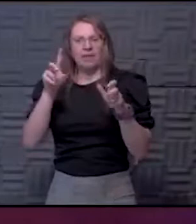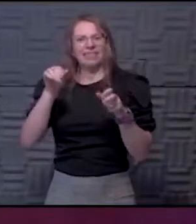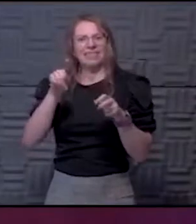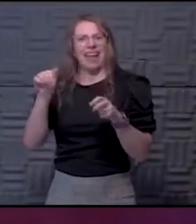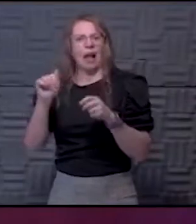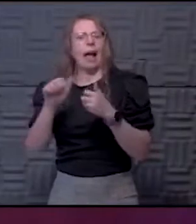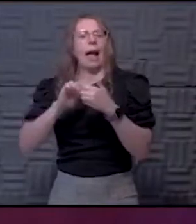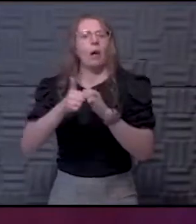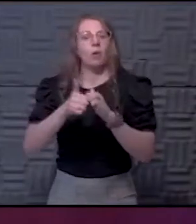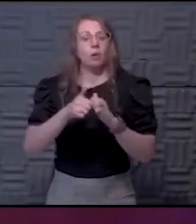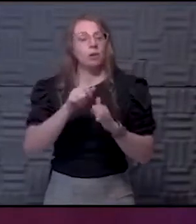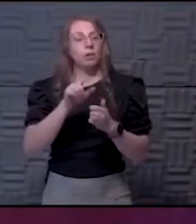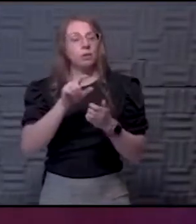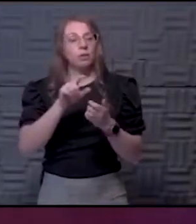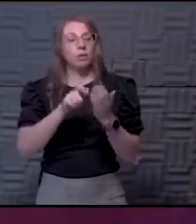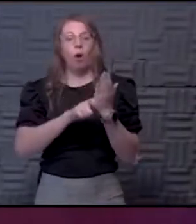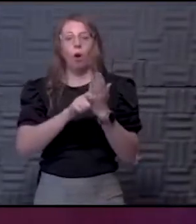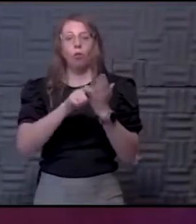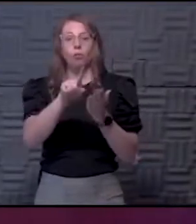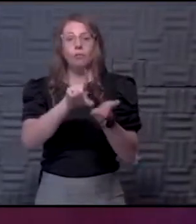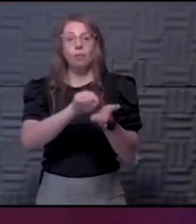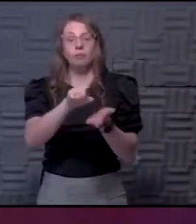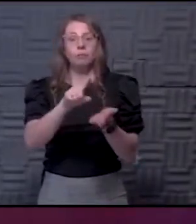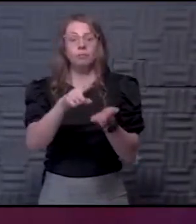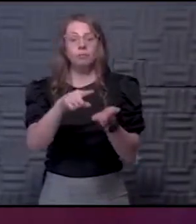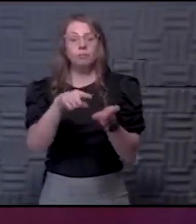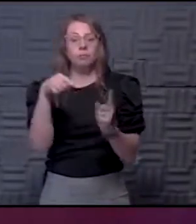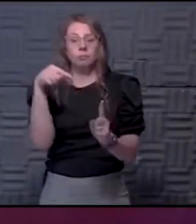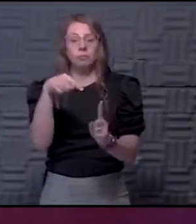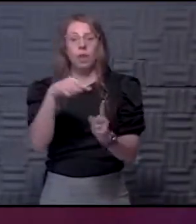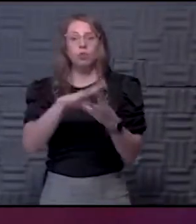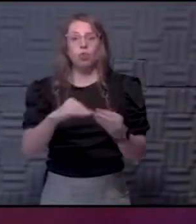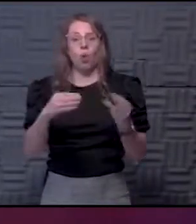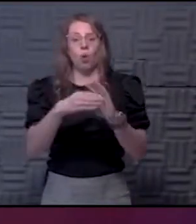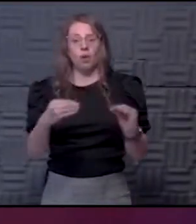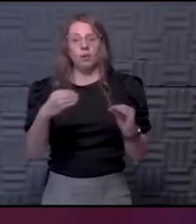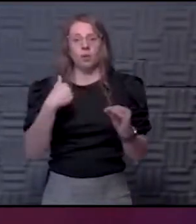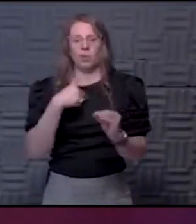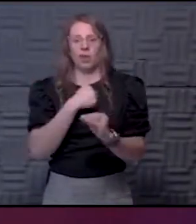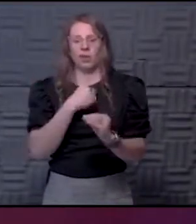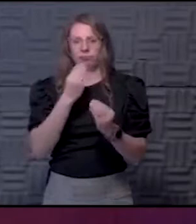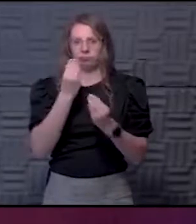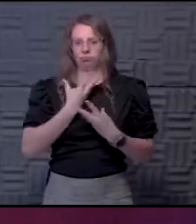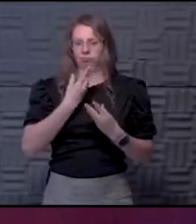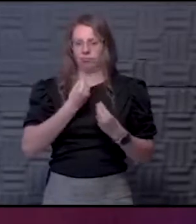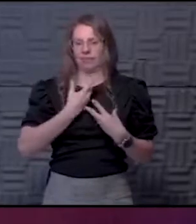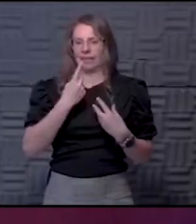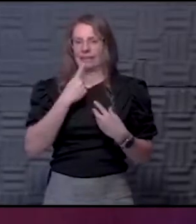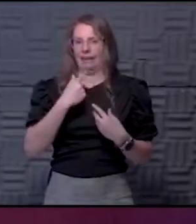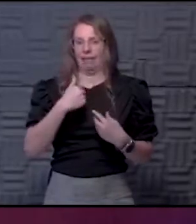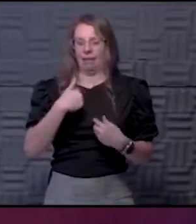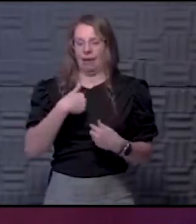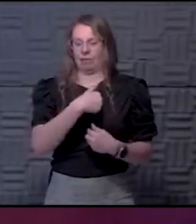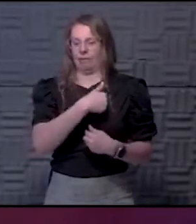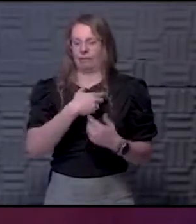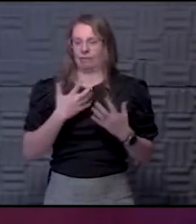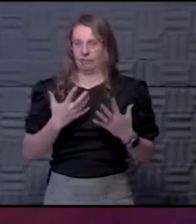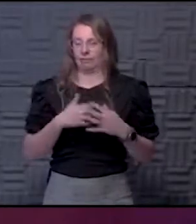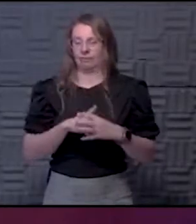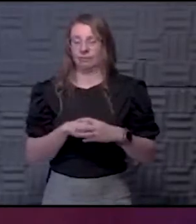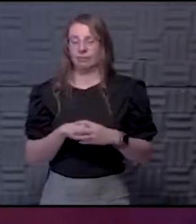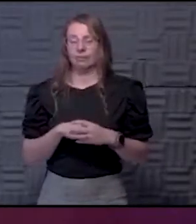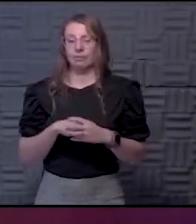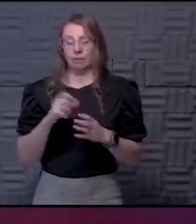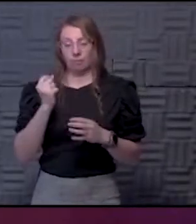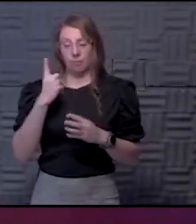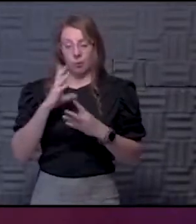The article you published speaks a lot about the stories we tell ourselves and how understanding those